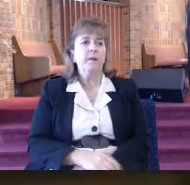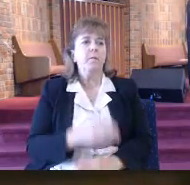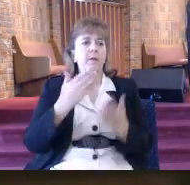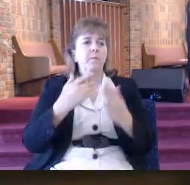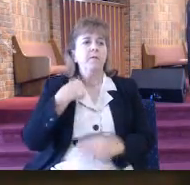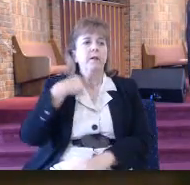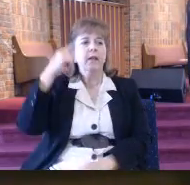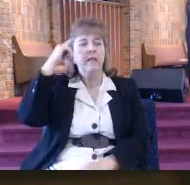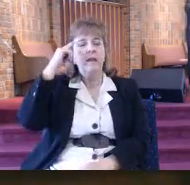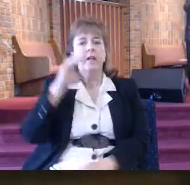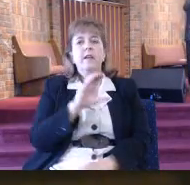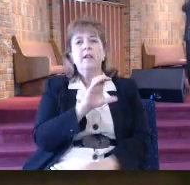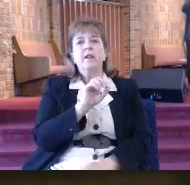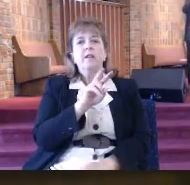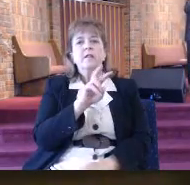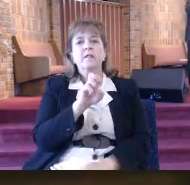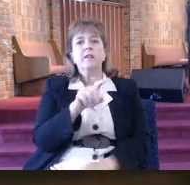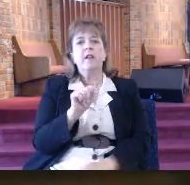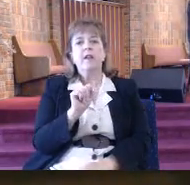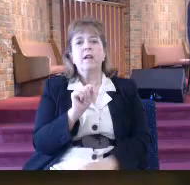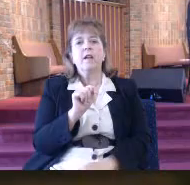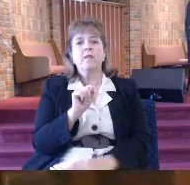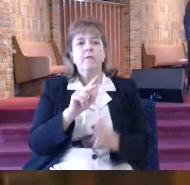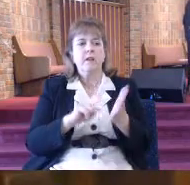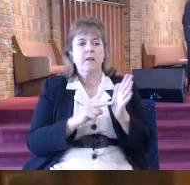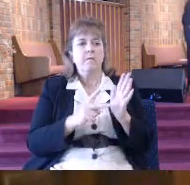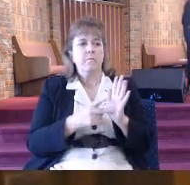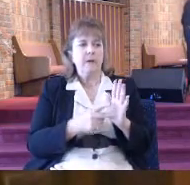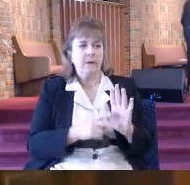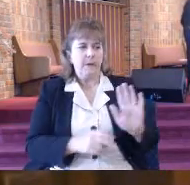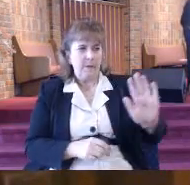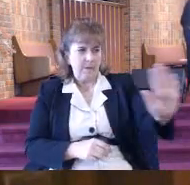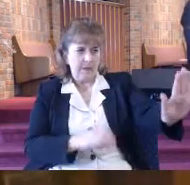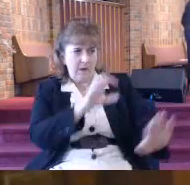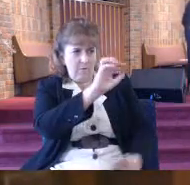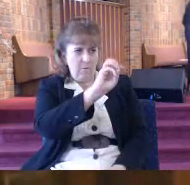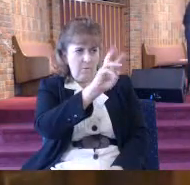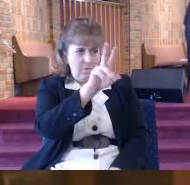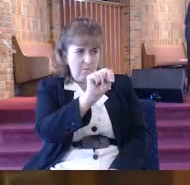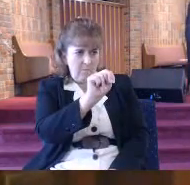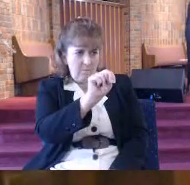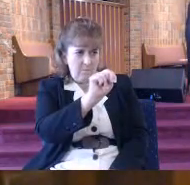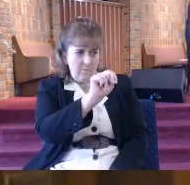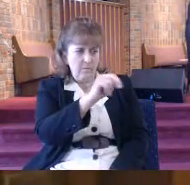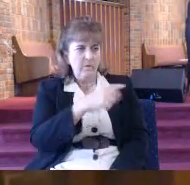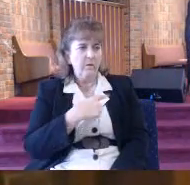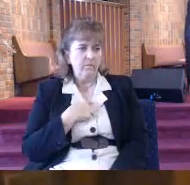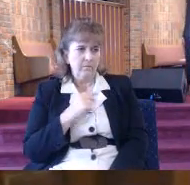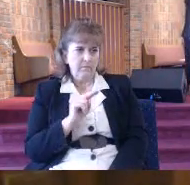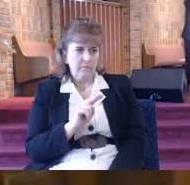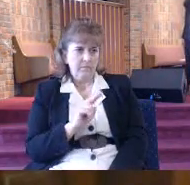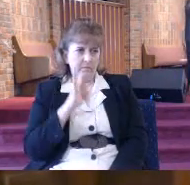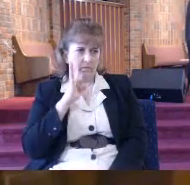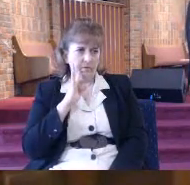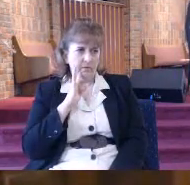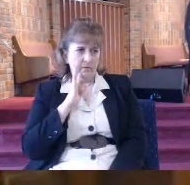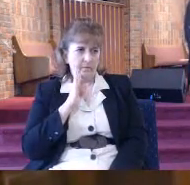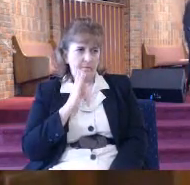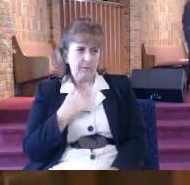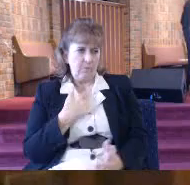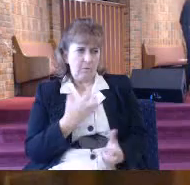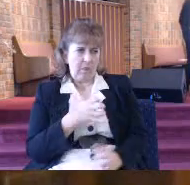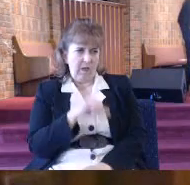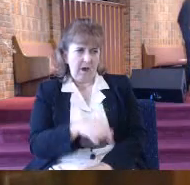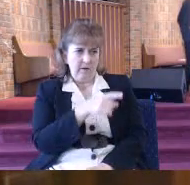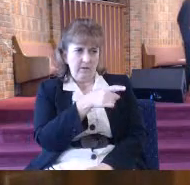something or to be covetous, that it's something that must belong to somebody else, that somebody else has got it and I want it.